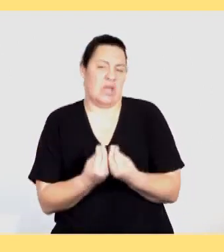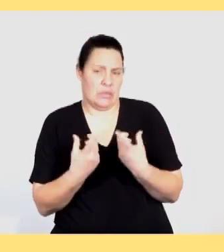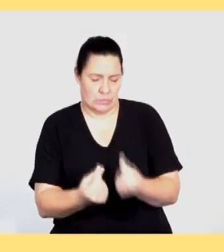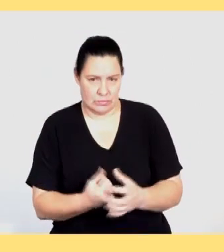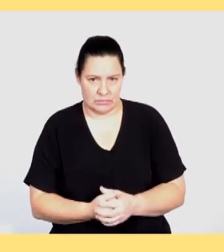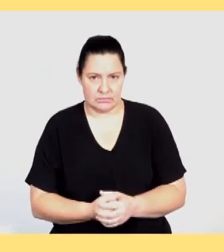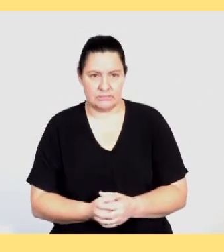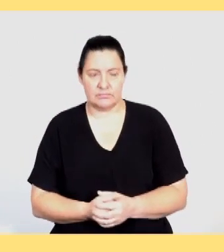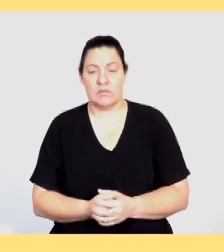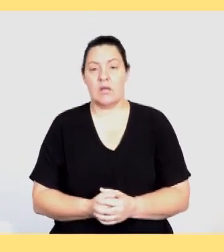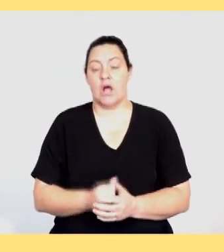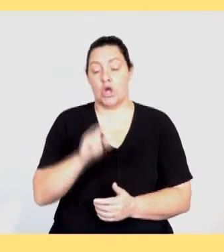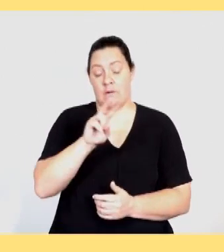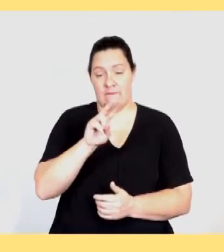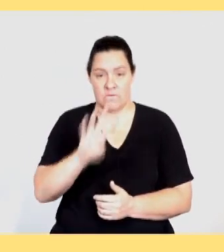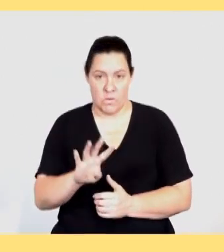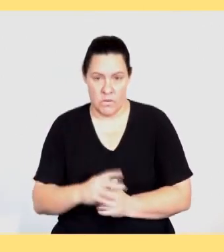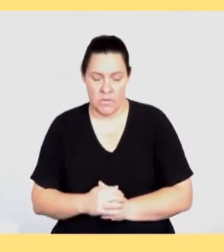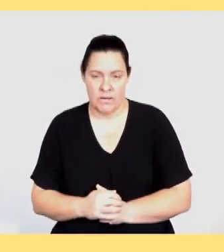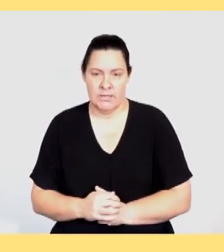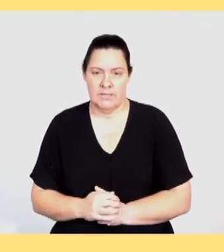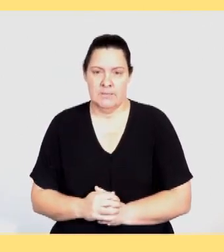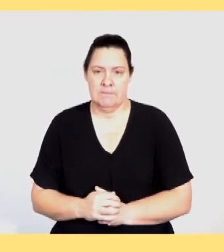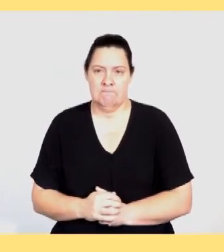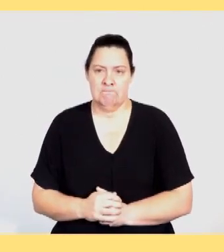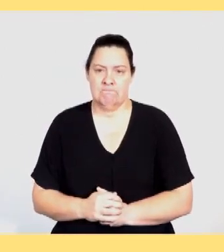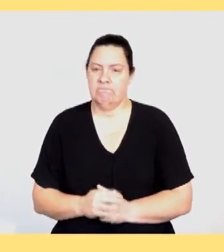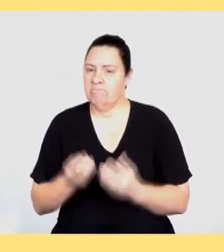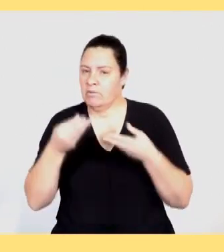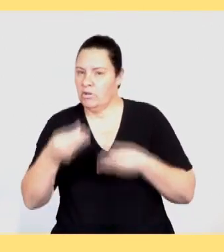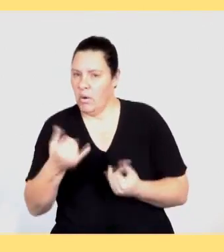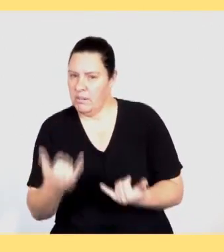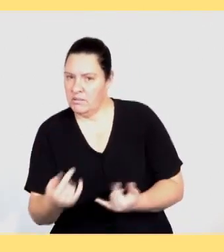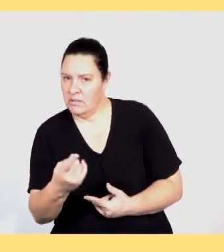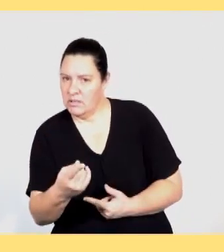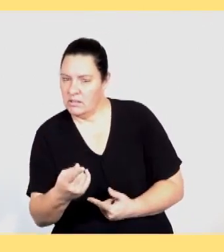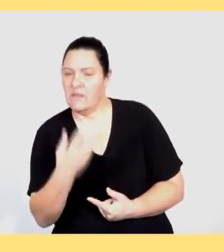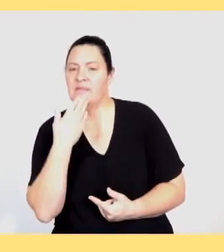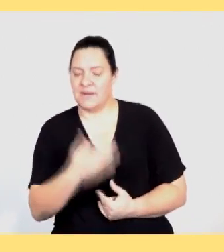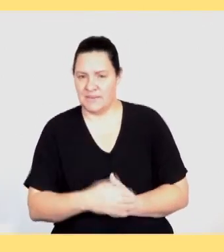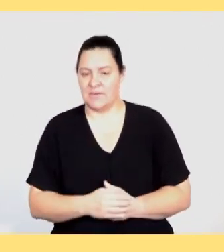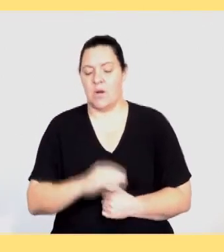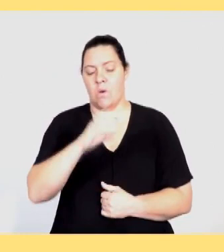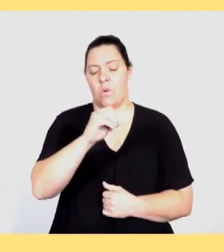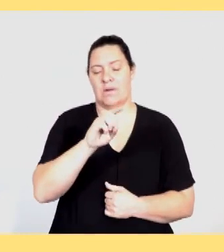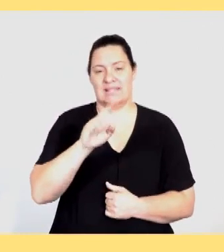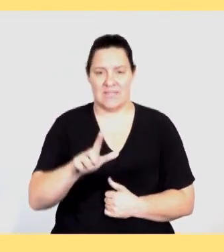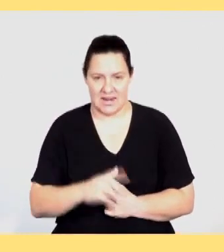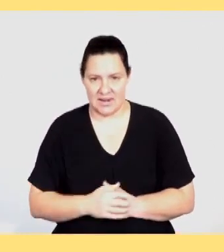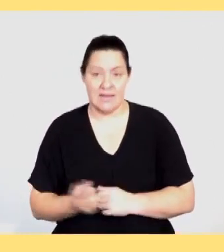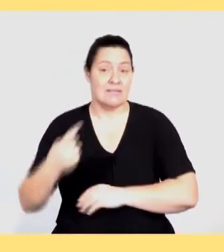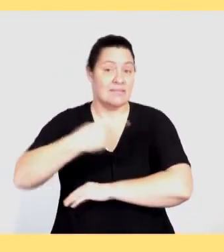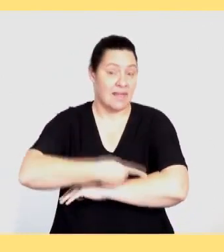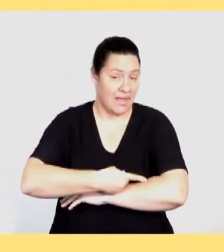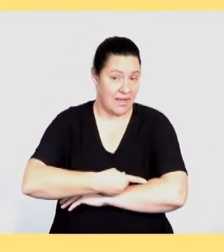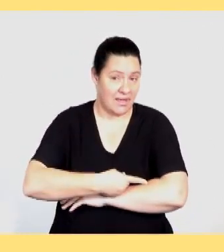let's do it together. Let's see. On the 24th, okay, what is my document now? Thank you. Number 17.